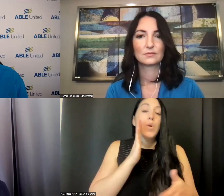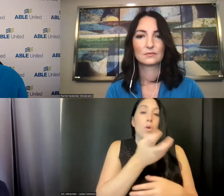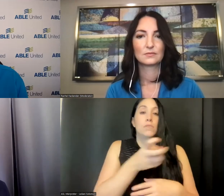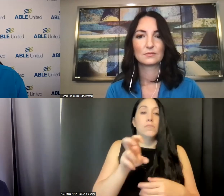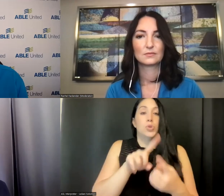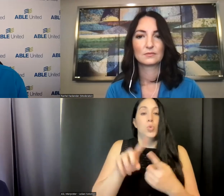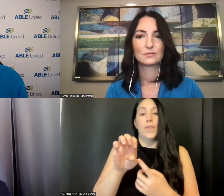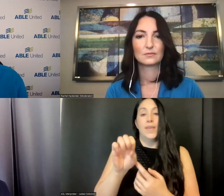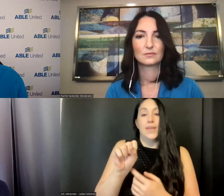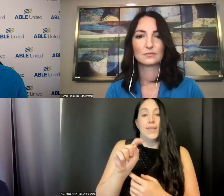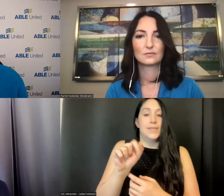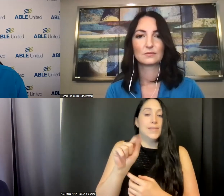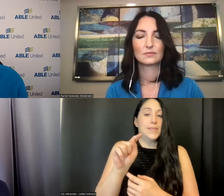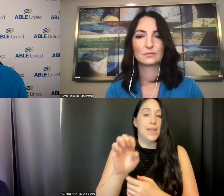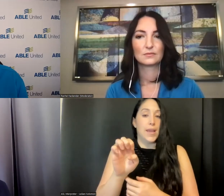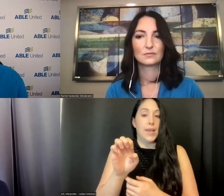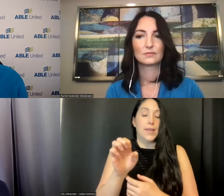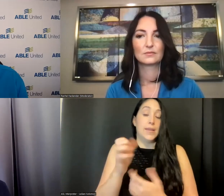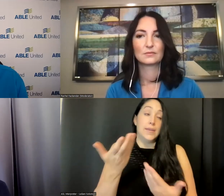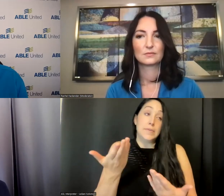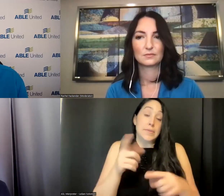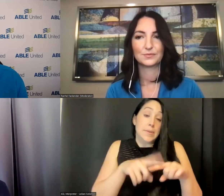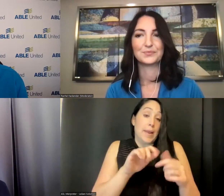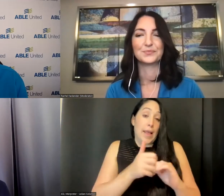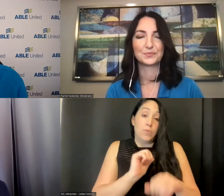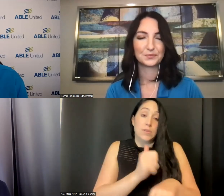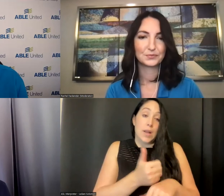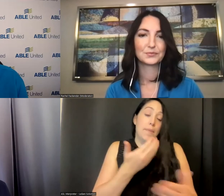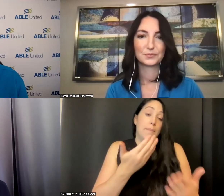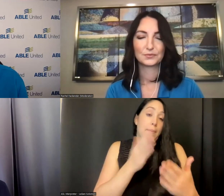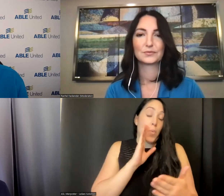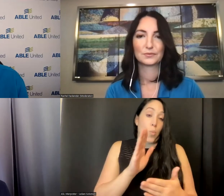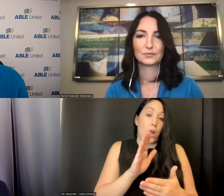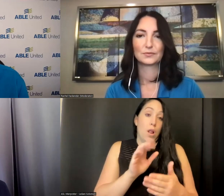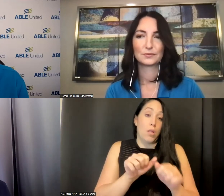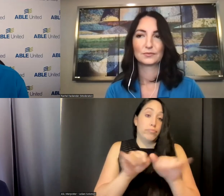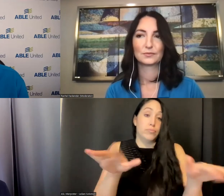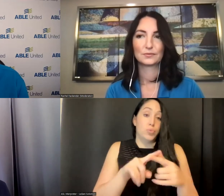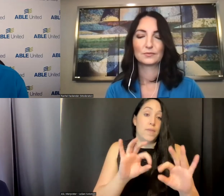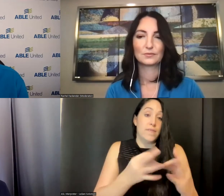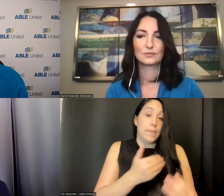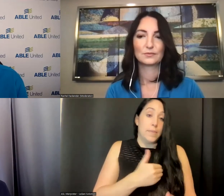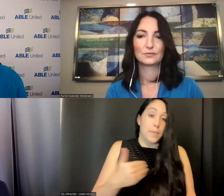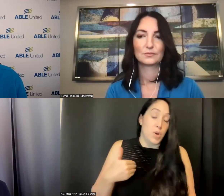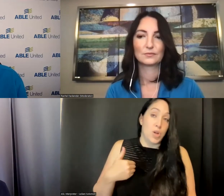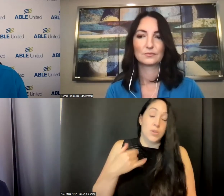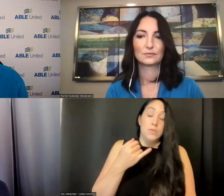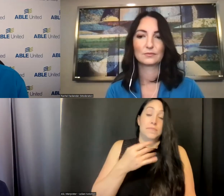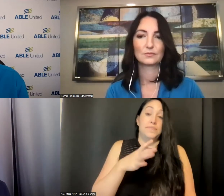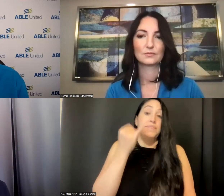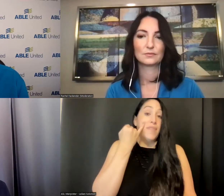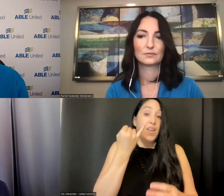beneficiary, which may go to, depending on how that's set up, to the family members. If they're over the age of 55,